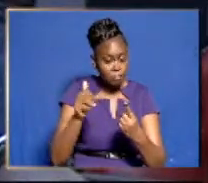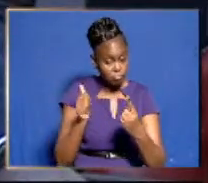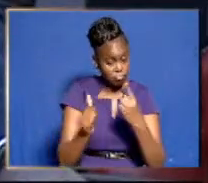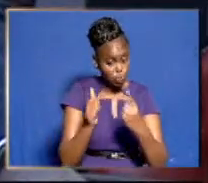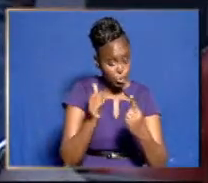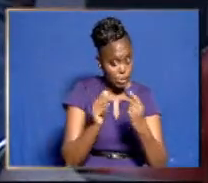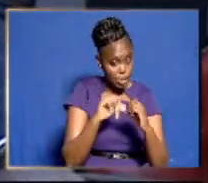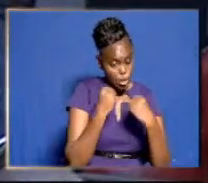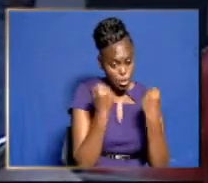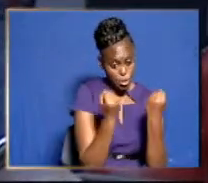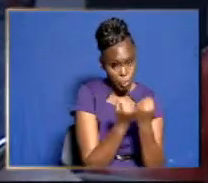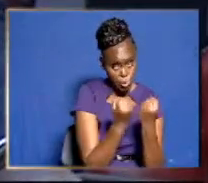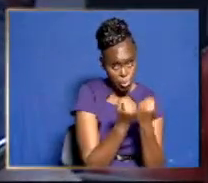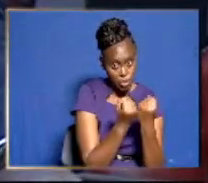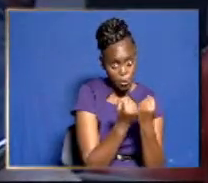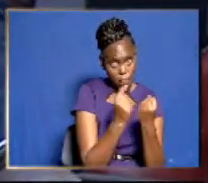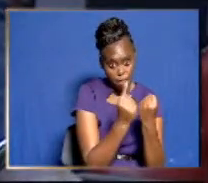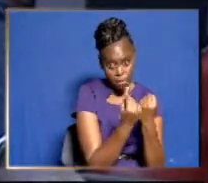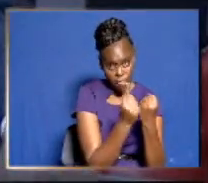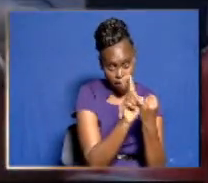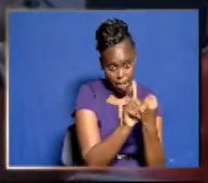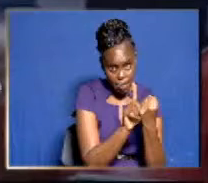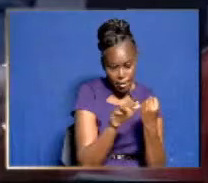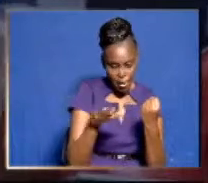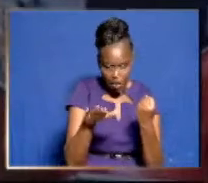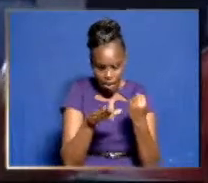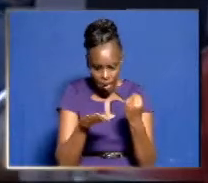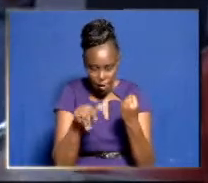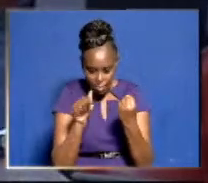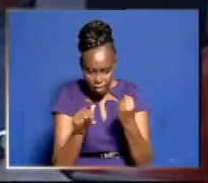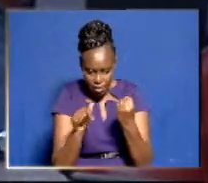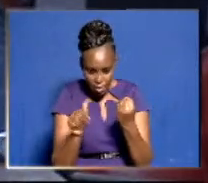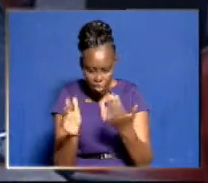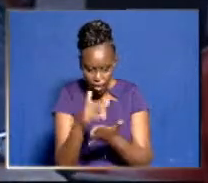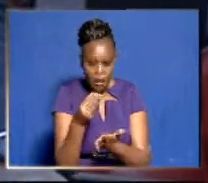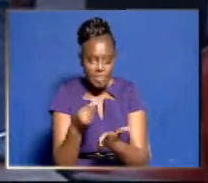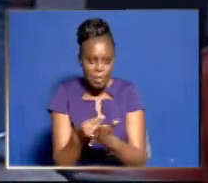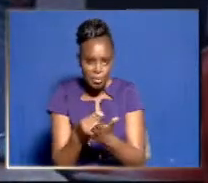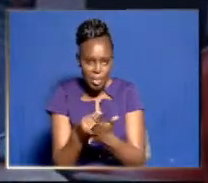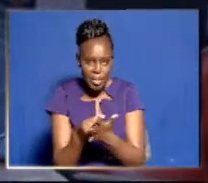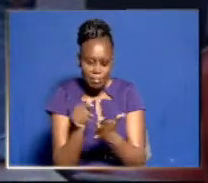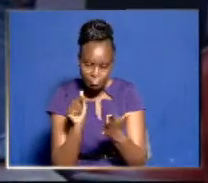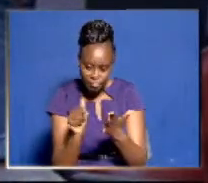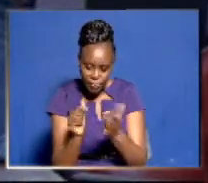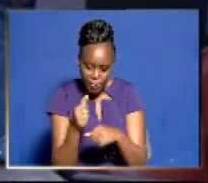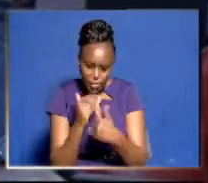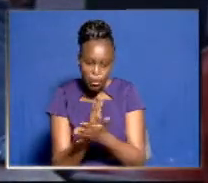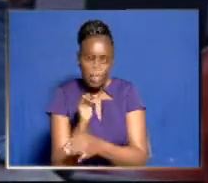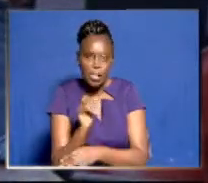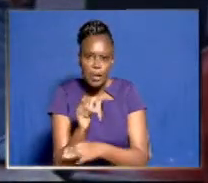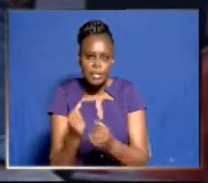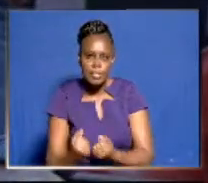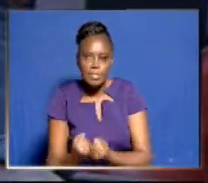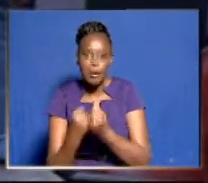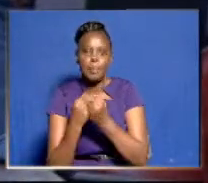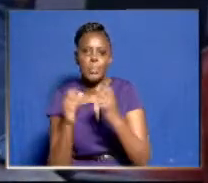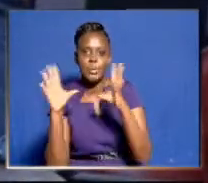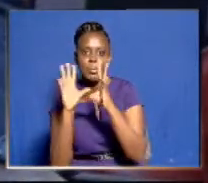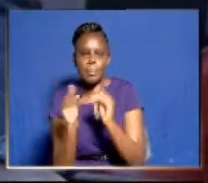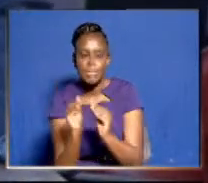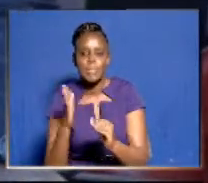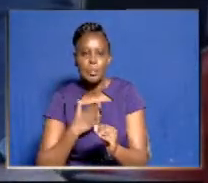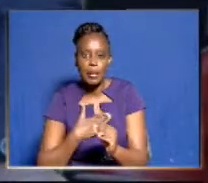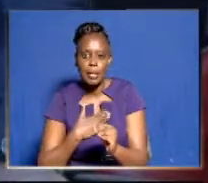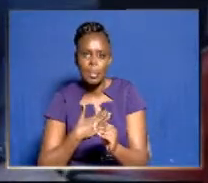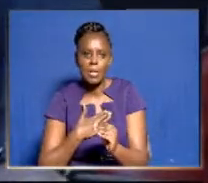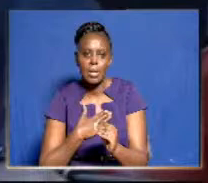we must look at our people, areas that generate revenue to ensure that we support our budget